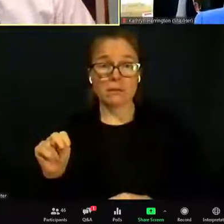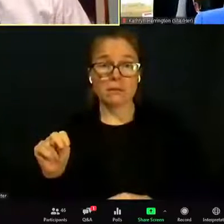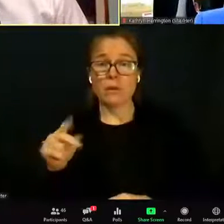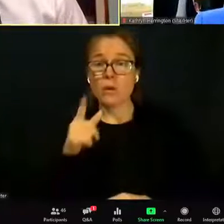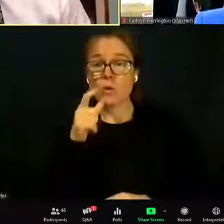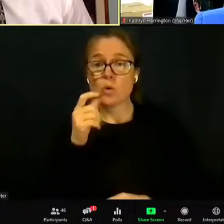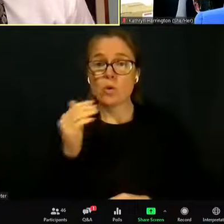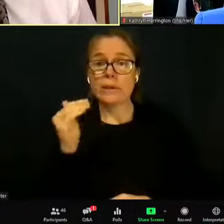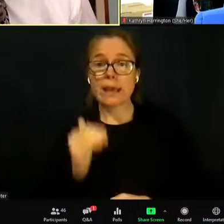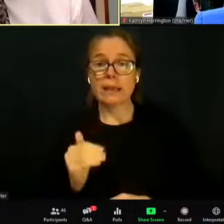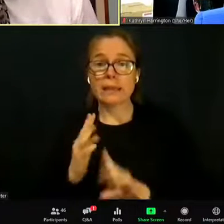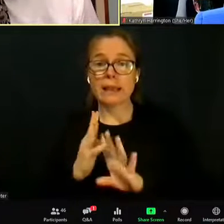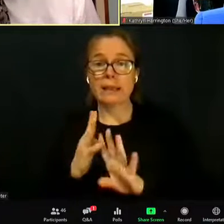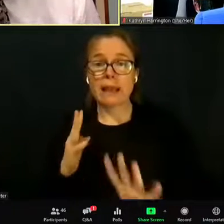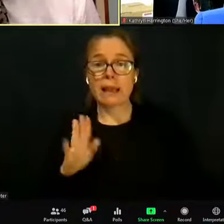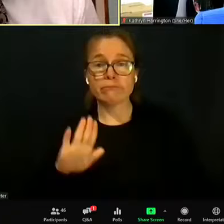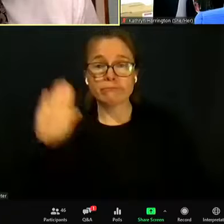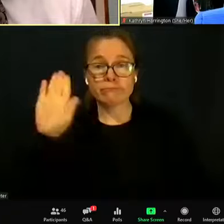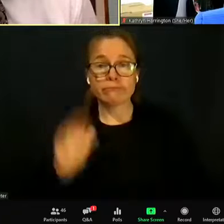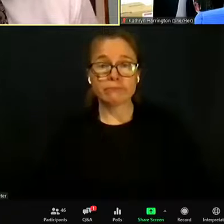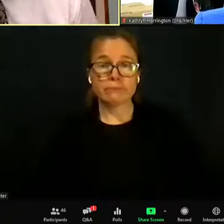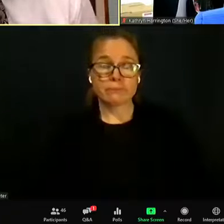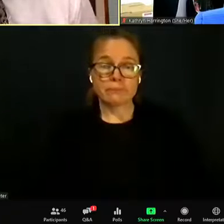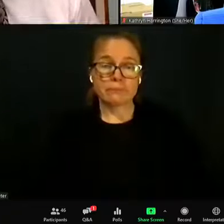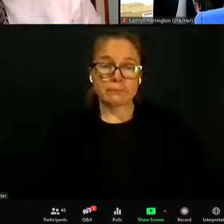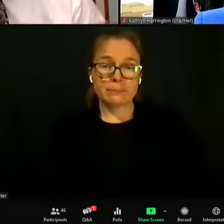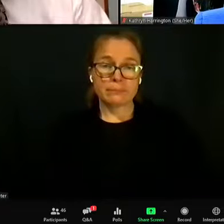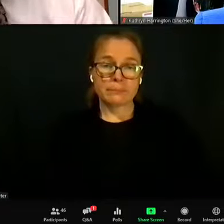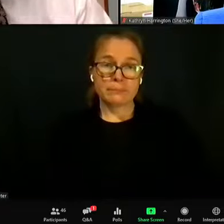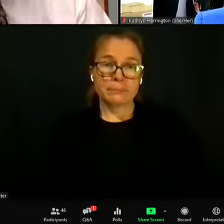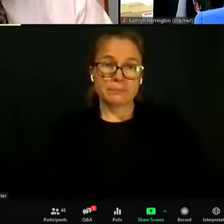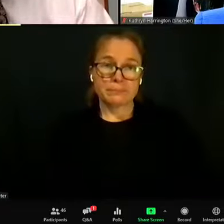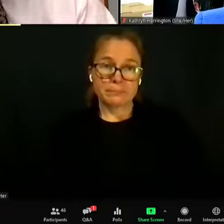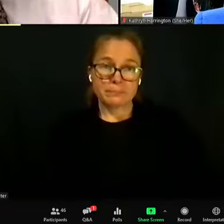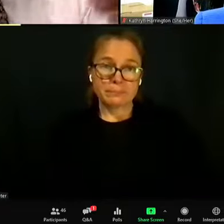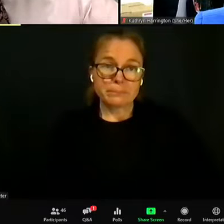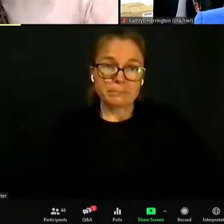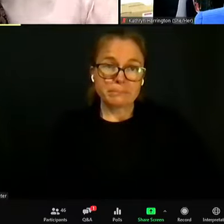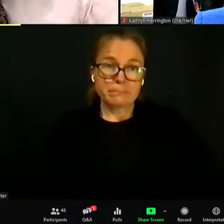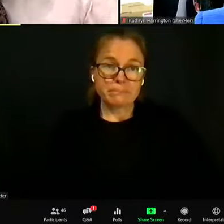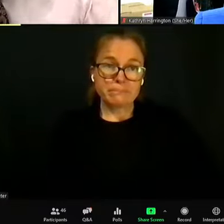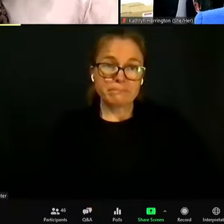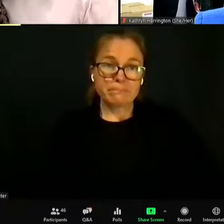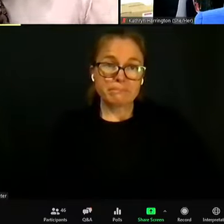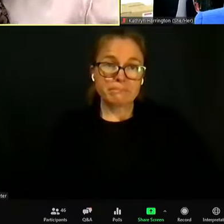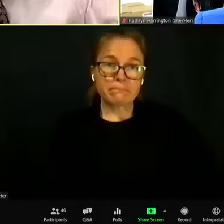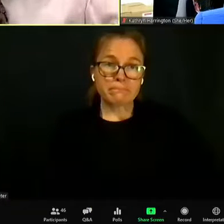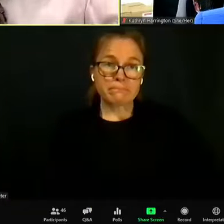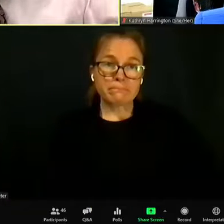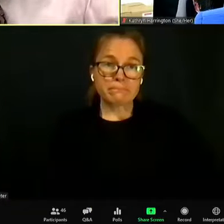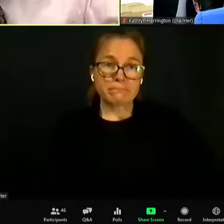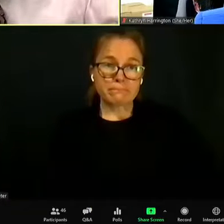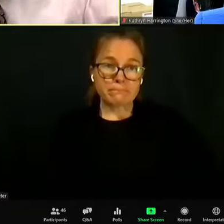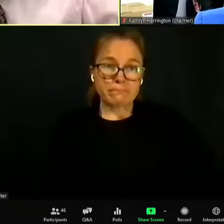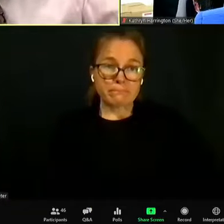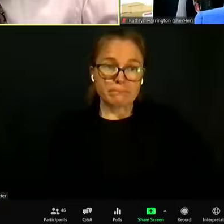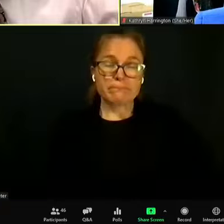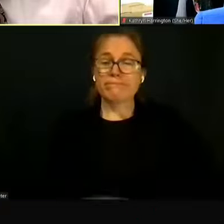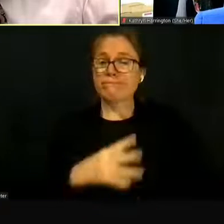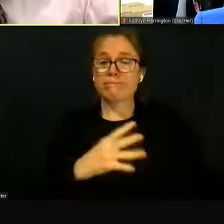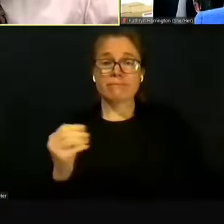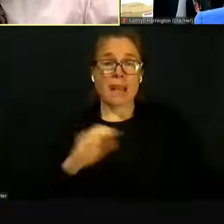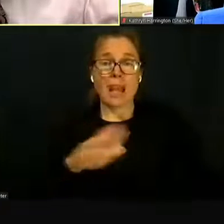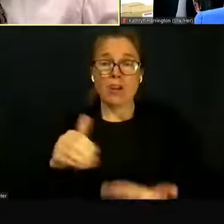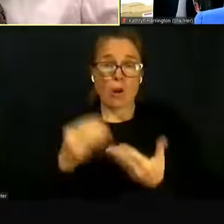in your queue and we have a bit of that discussion as well. And one last thing is, all this information, even this summary, will